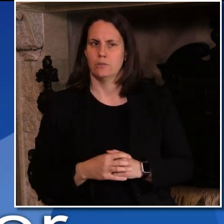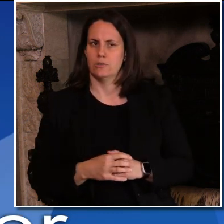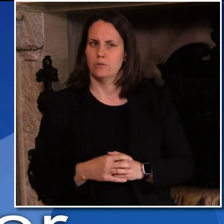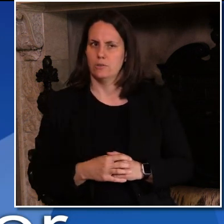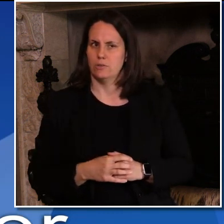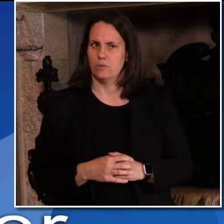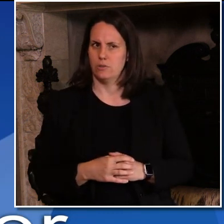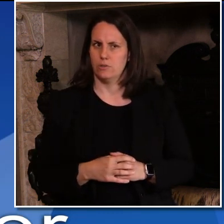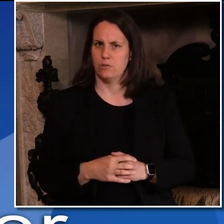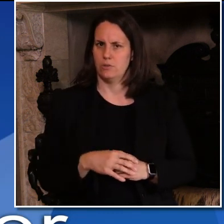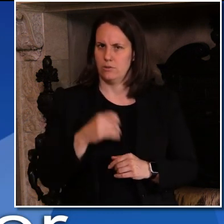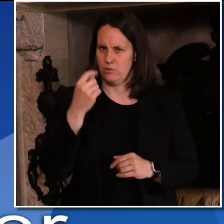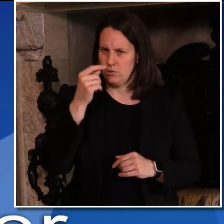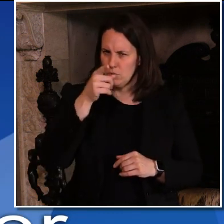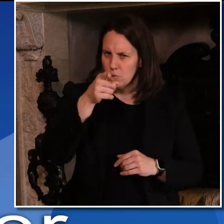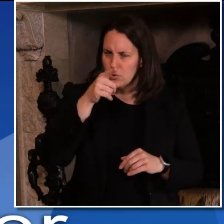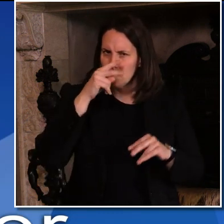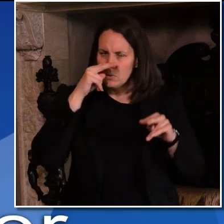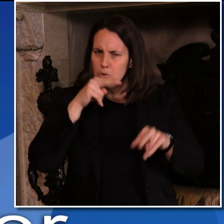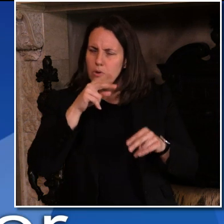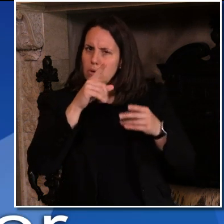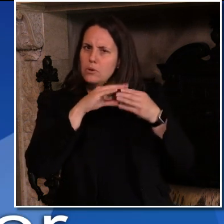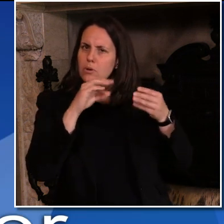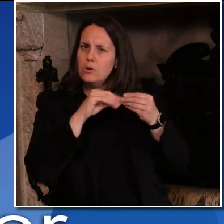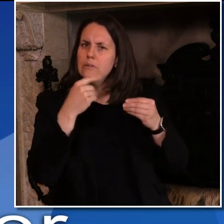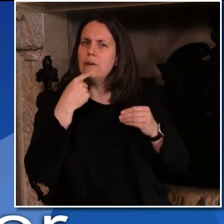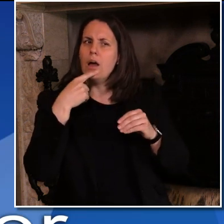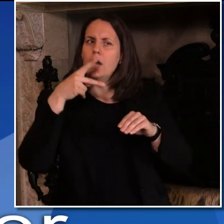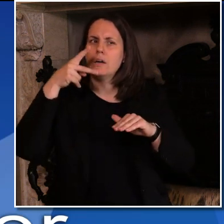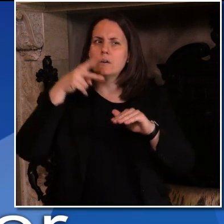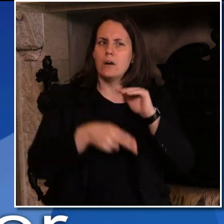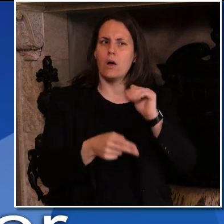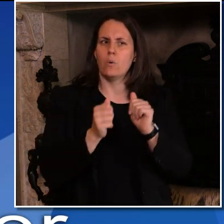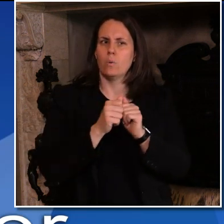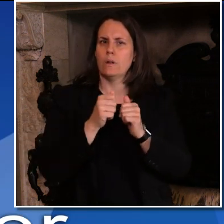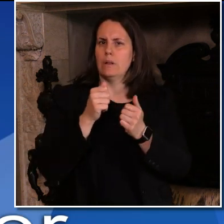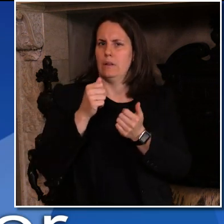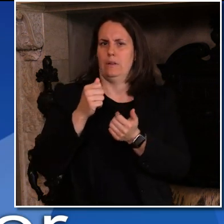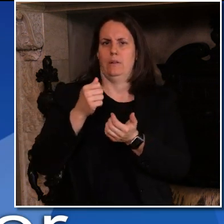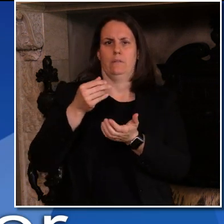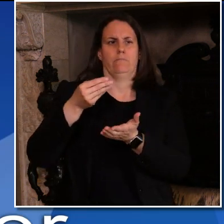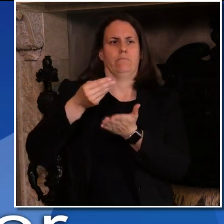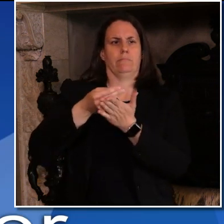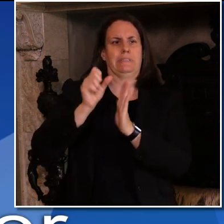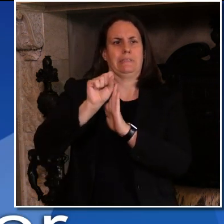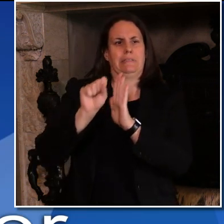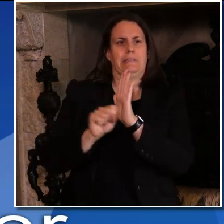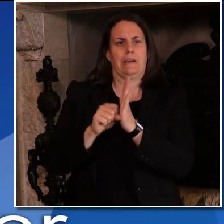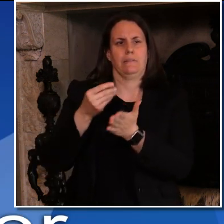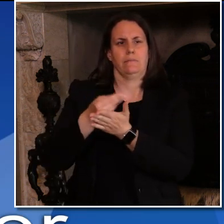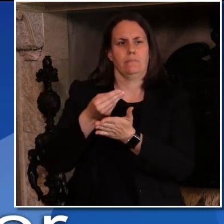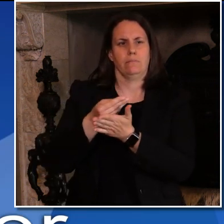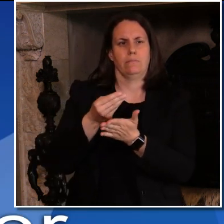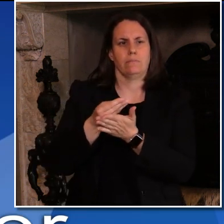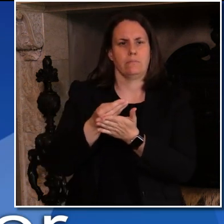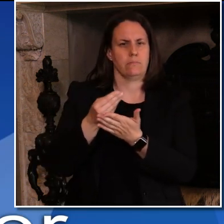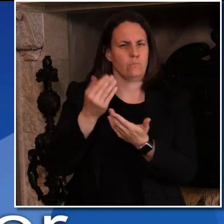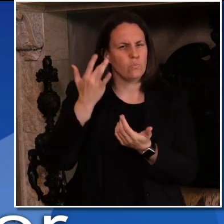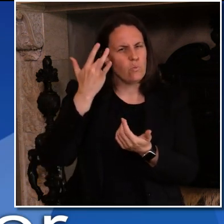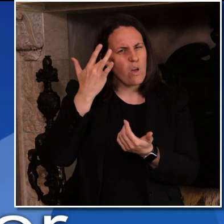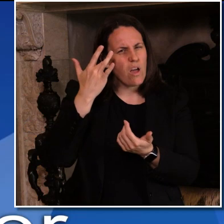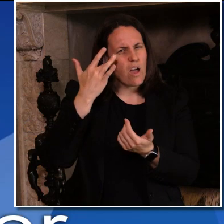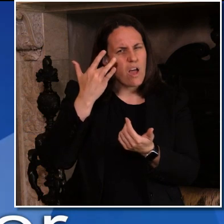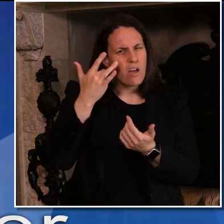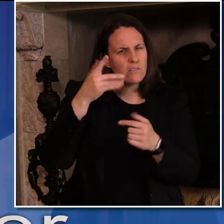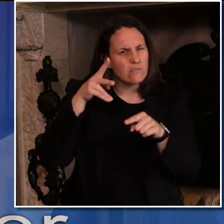kind of associated with the pandemic. Can you kind of just address the reasons behind that and just kind of address that cut? Well,